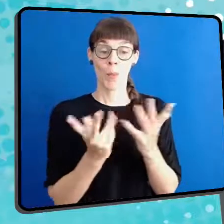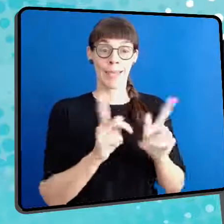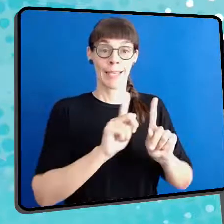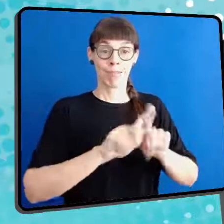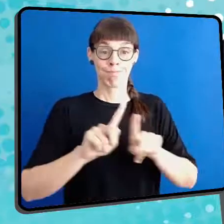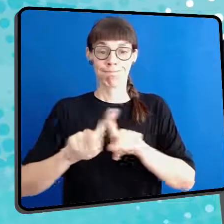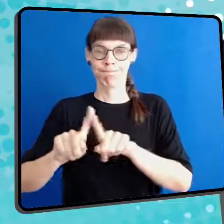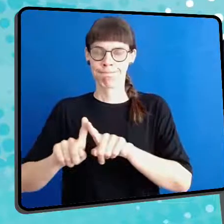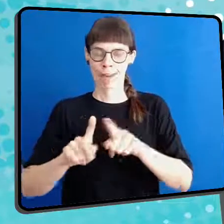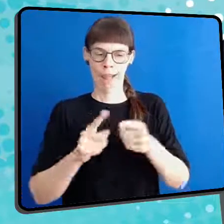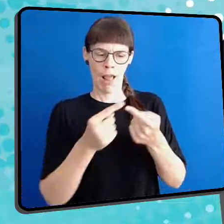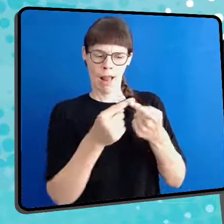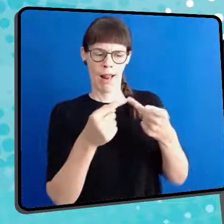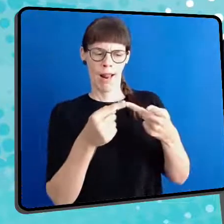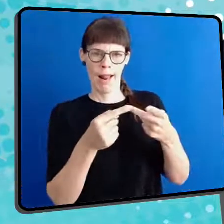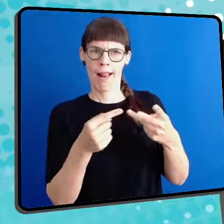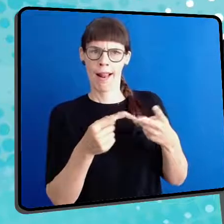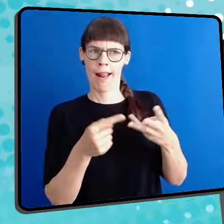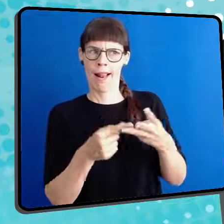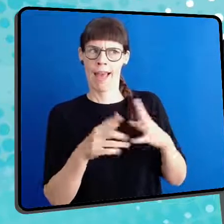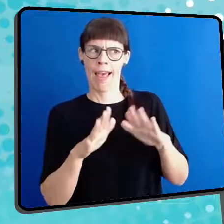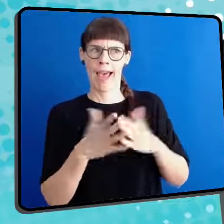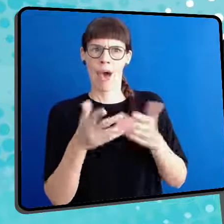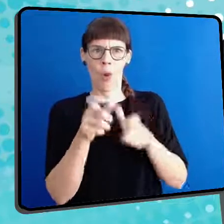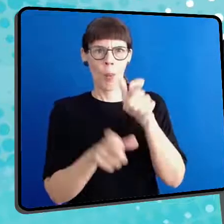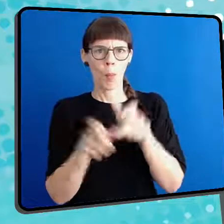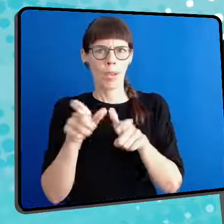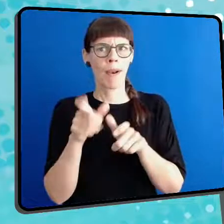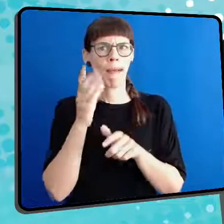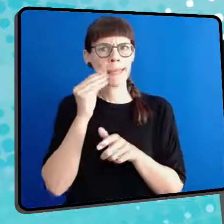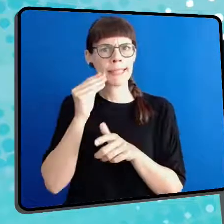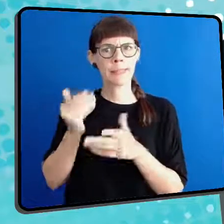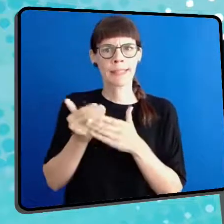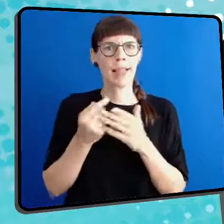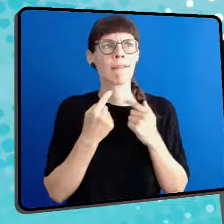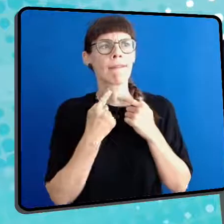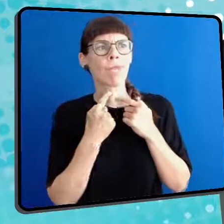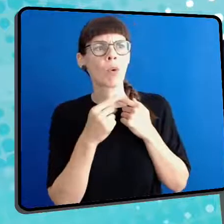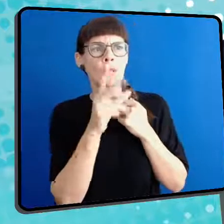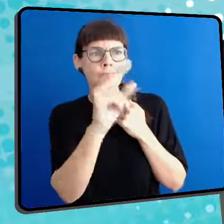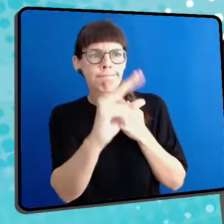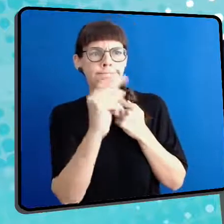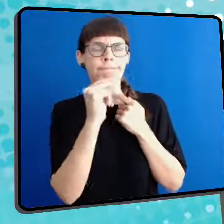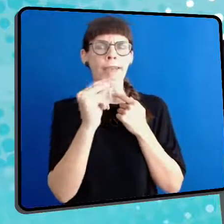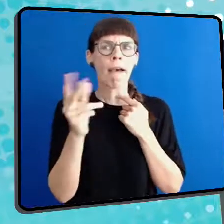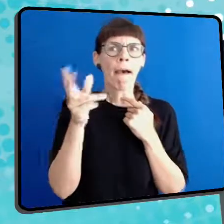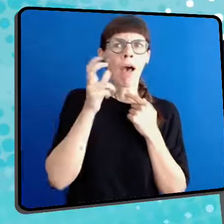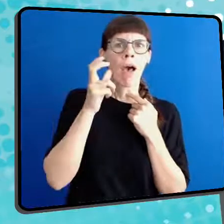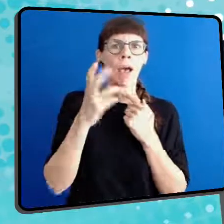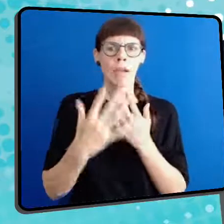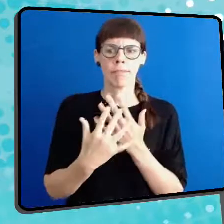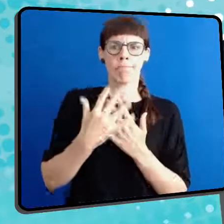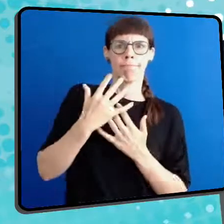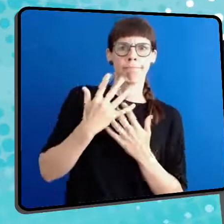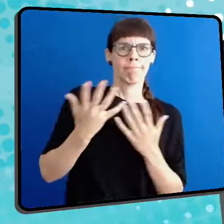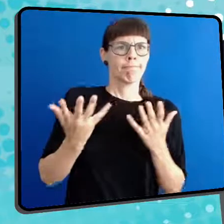voice experience that's comfortable to listen to and can handle your questions, which is of course a technical bit, but there's just so